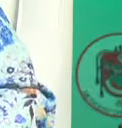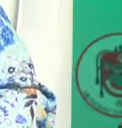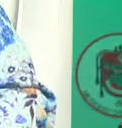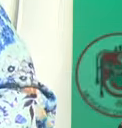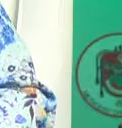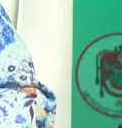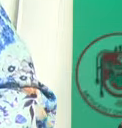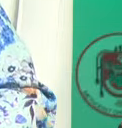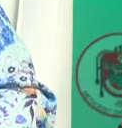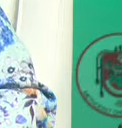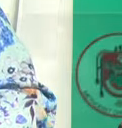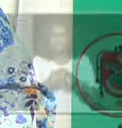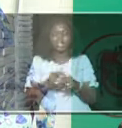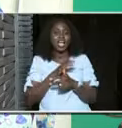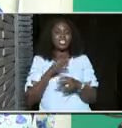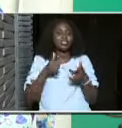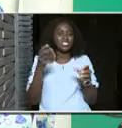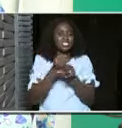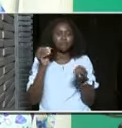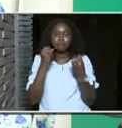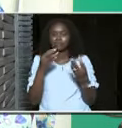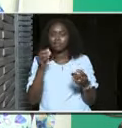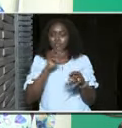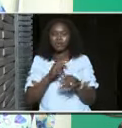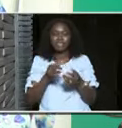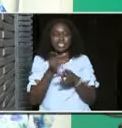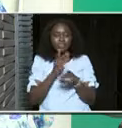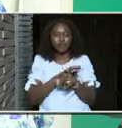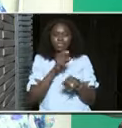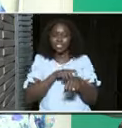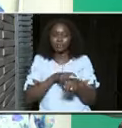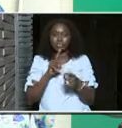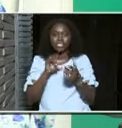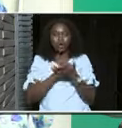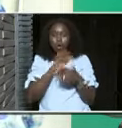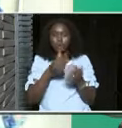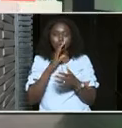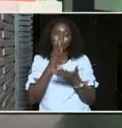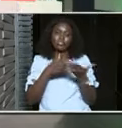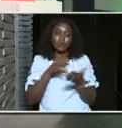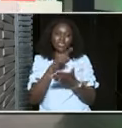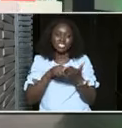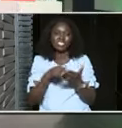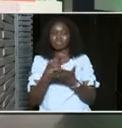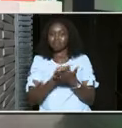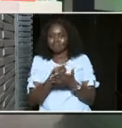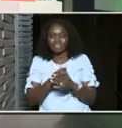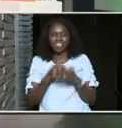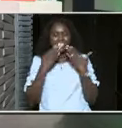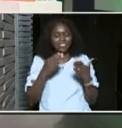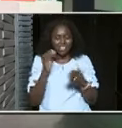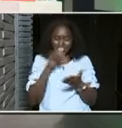time to ensure that we get as many people as possible to be part of this conversation. Thank you again for saying yes to